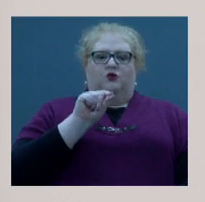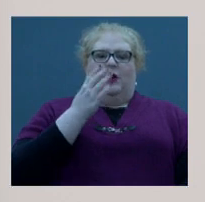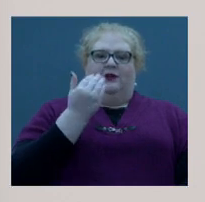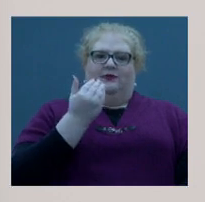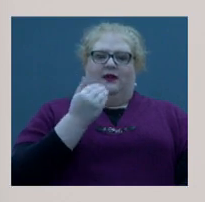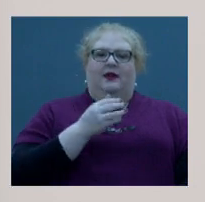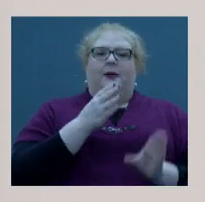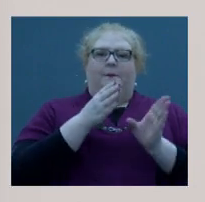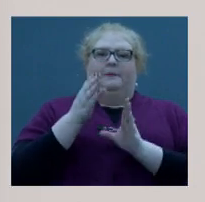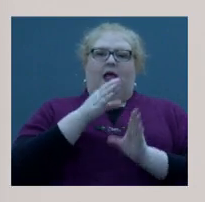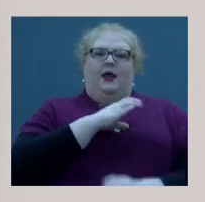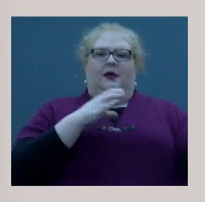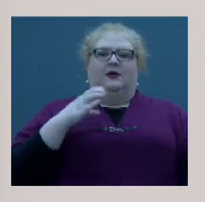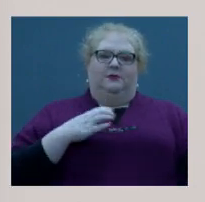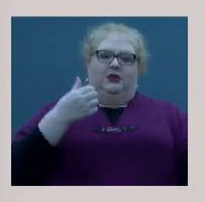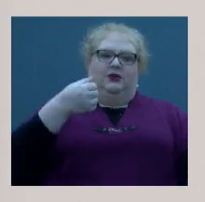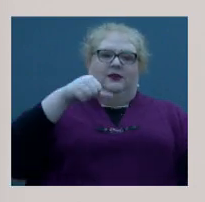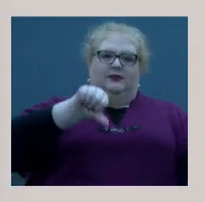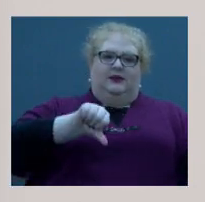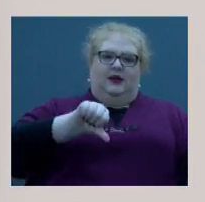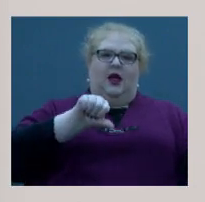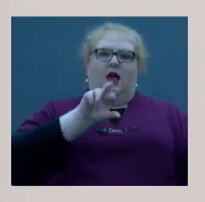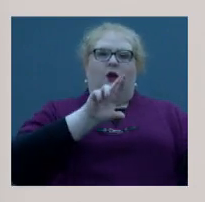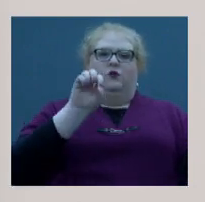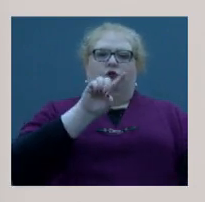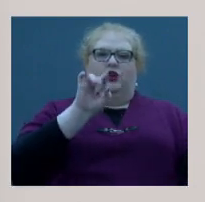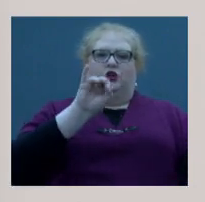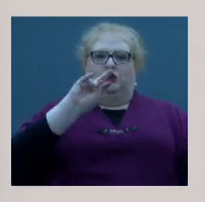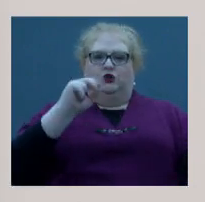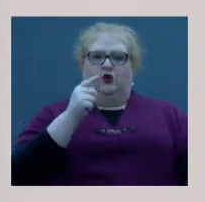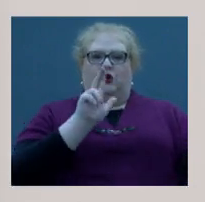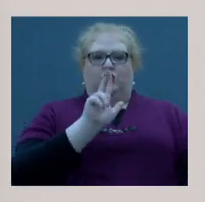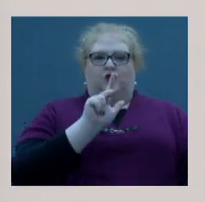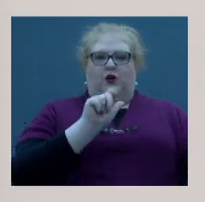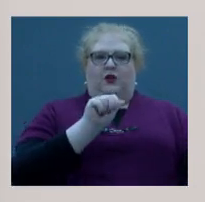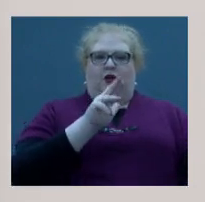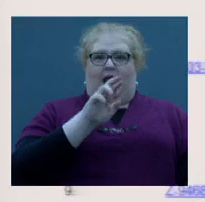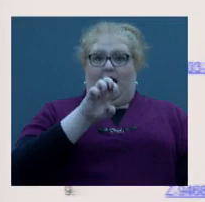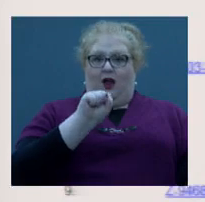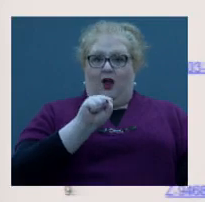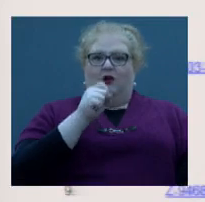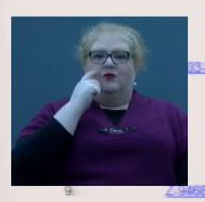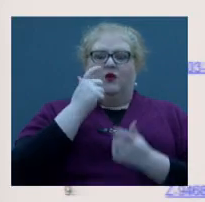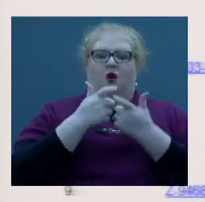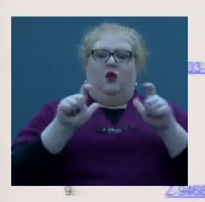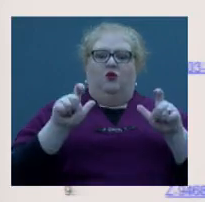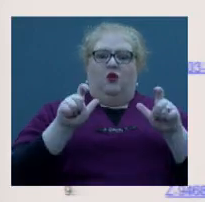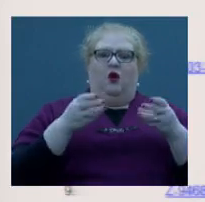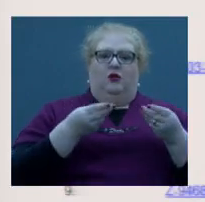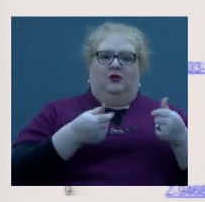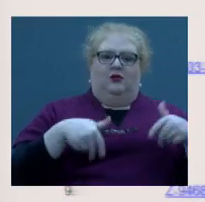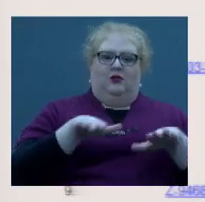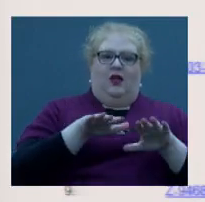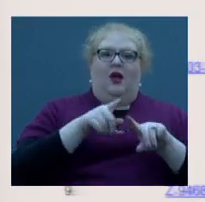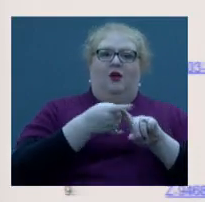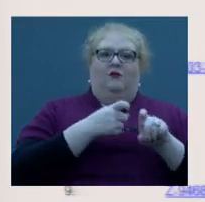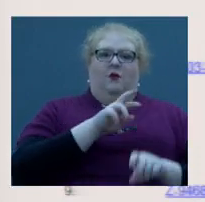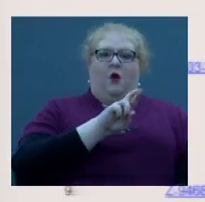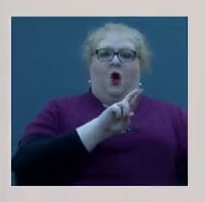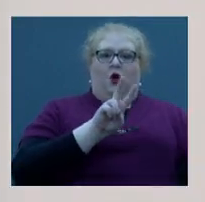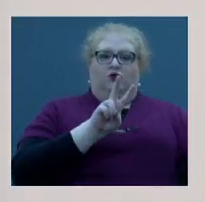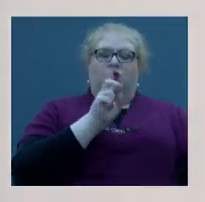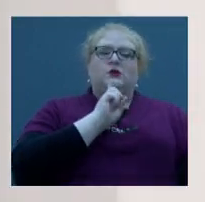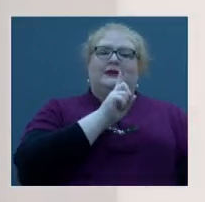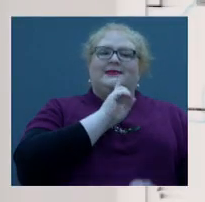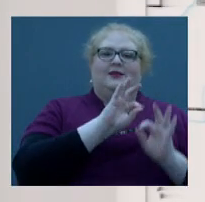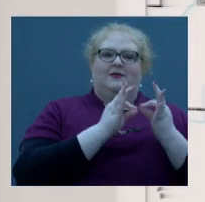Planning Commission denied a request to rezone 23 acres of a larger parcel from R2 single-family residential